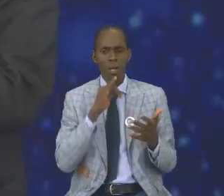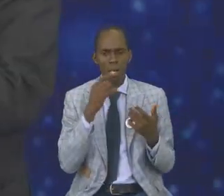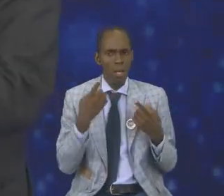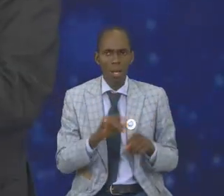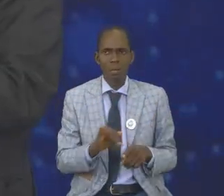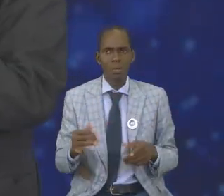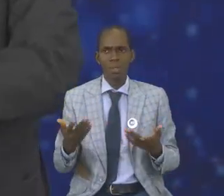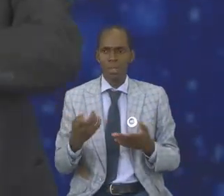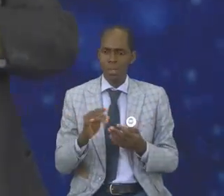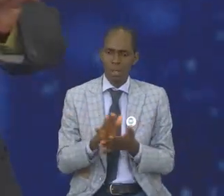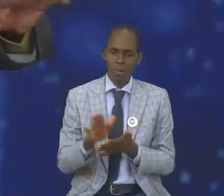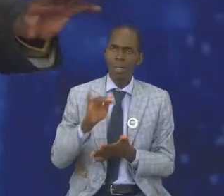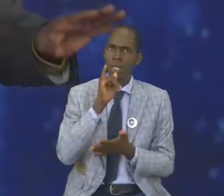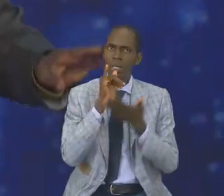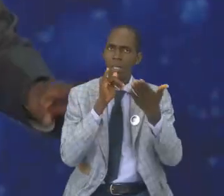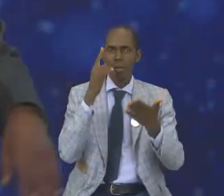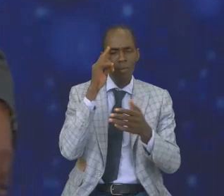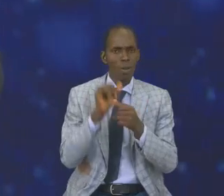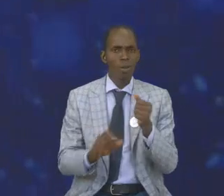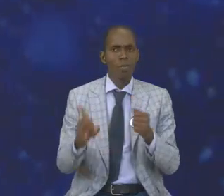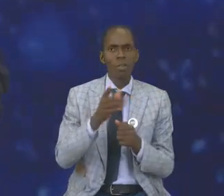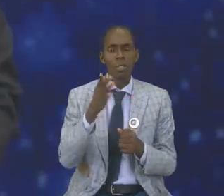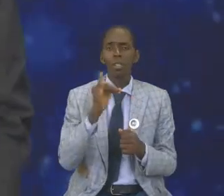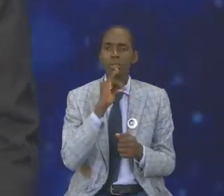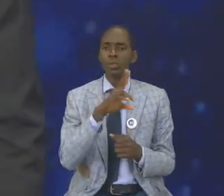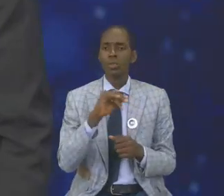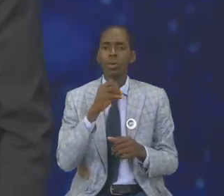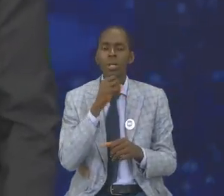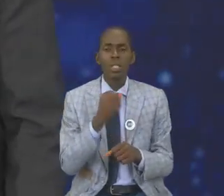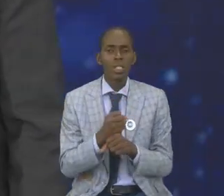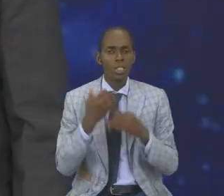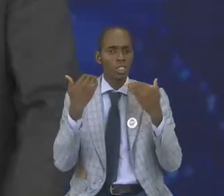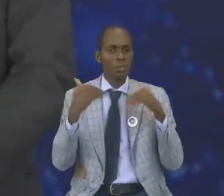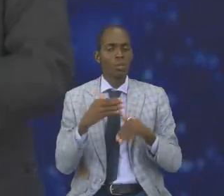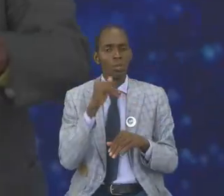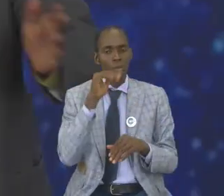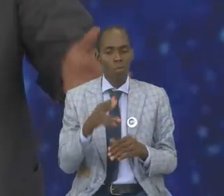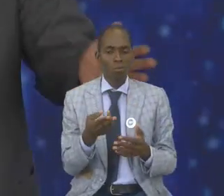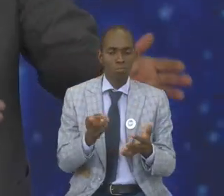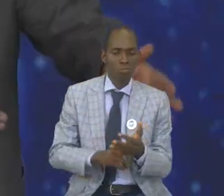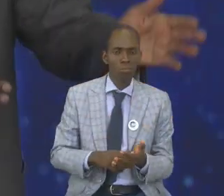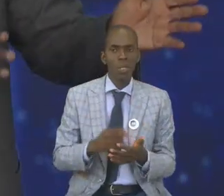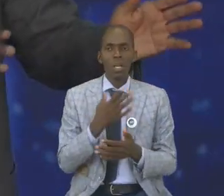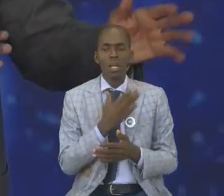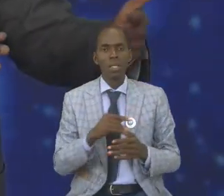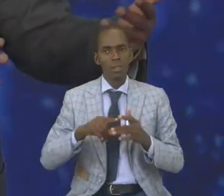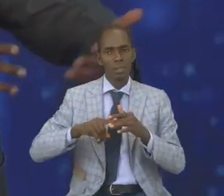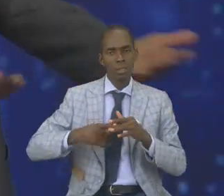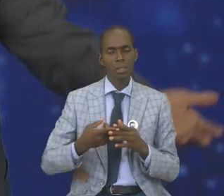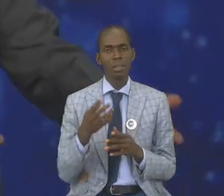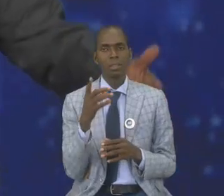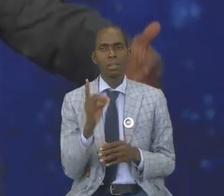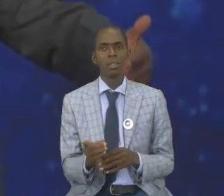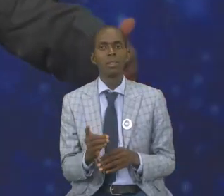is there for everybody and there's no age limit. And she registered and then started at, you know, at